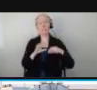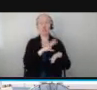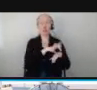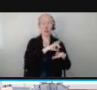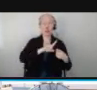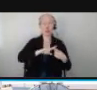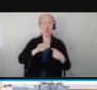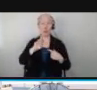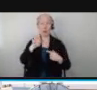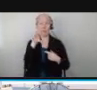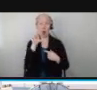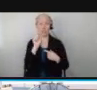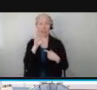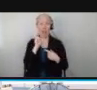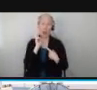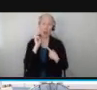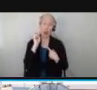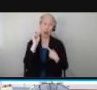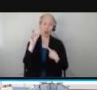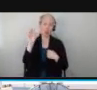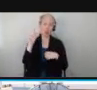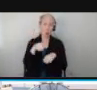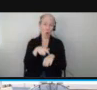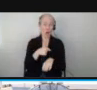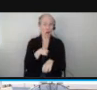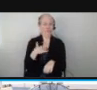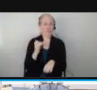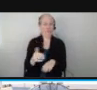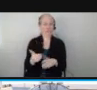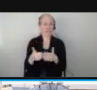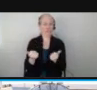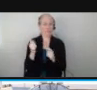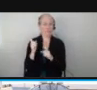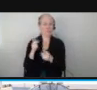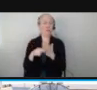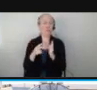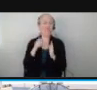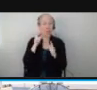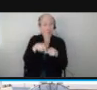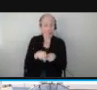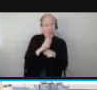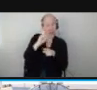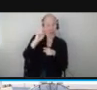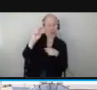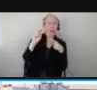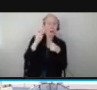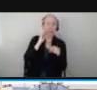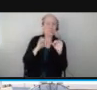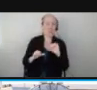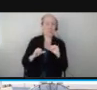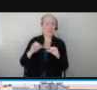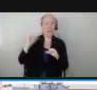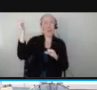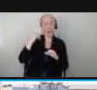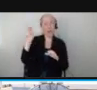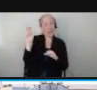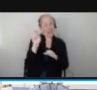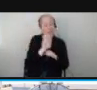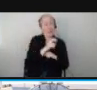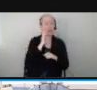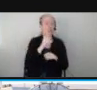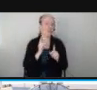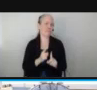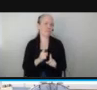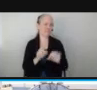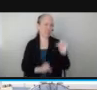It's such a long period that I think of it as a separate mission. So you're going to do science on the way to Mars and on the way back. You may even conduct